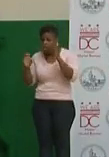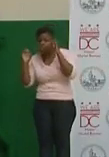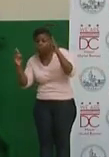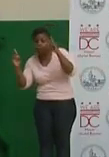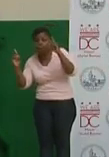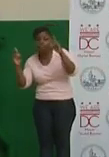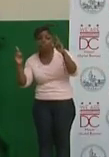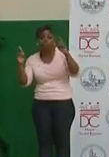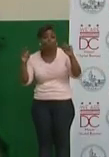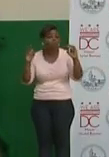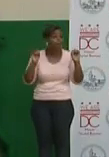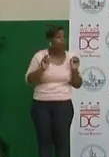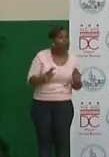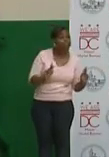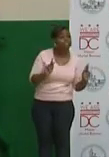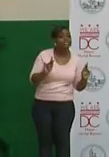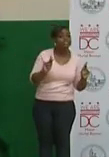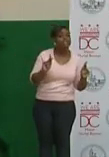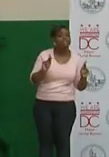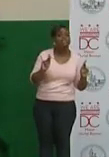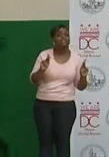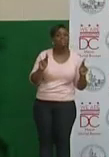Opportunity is a big one.